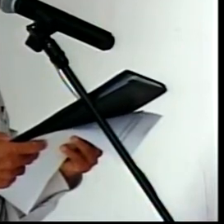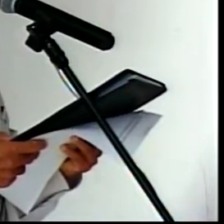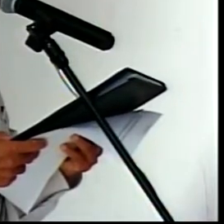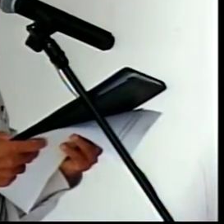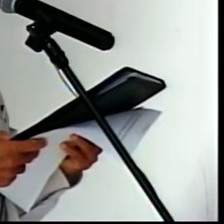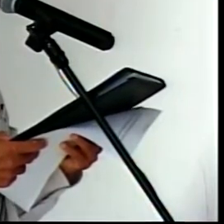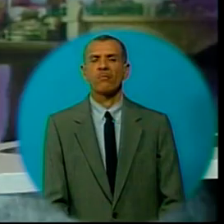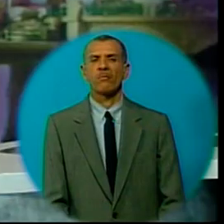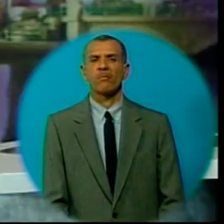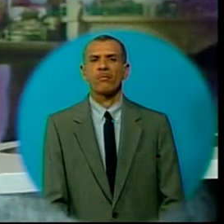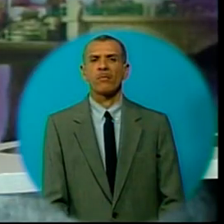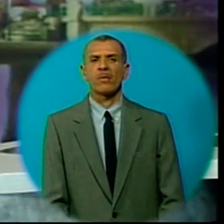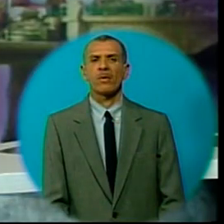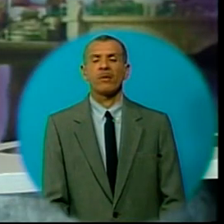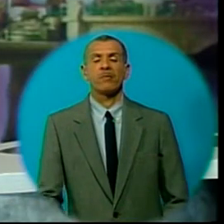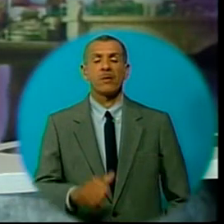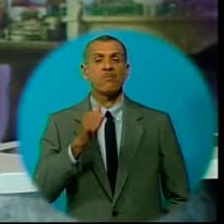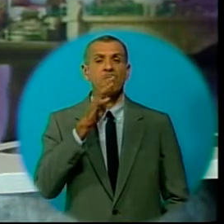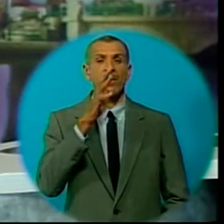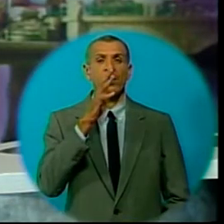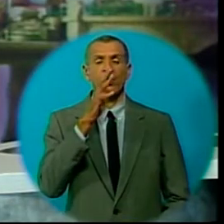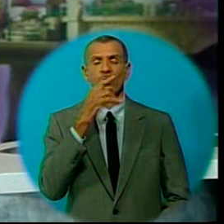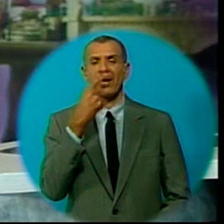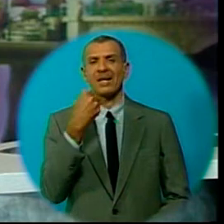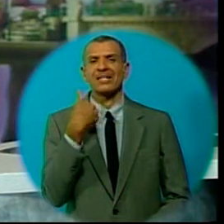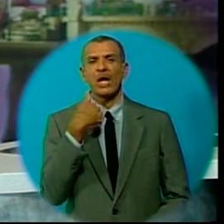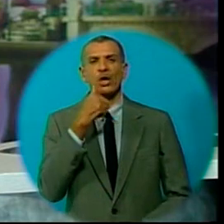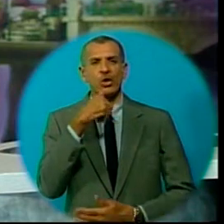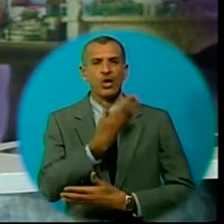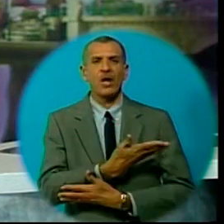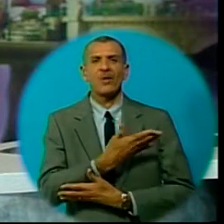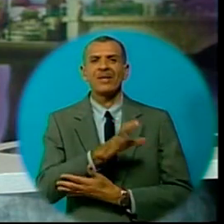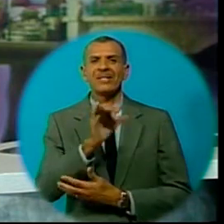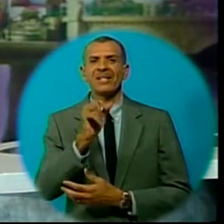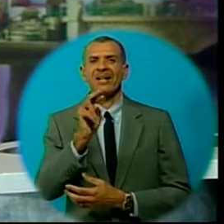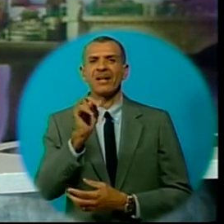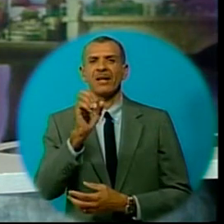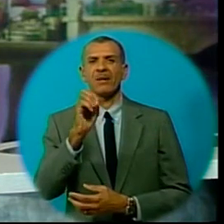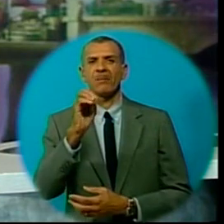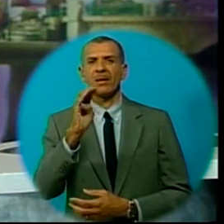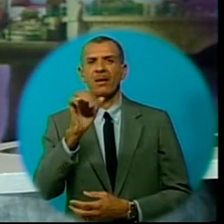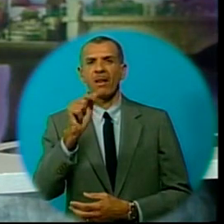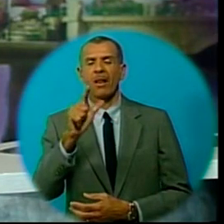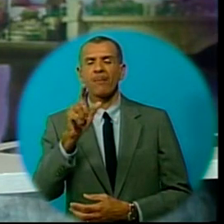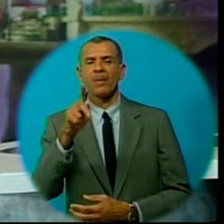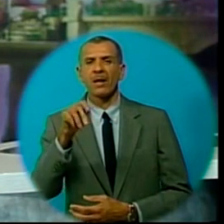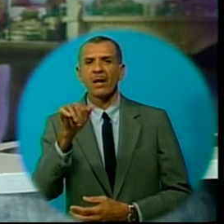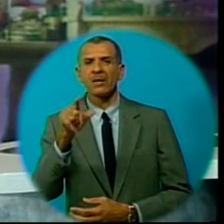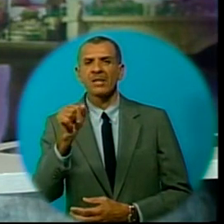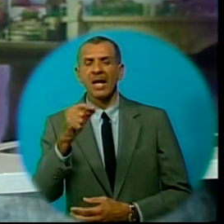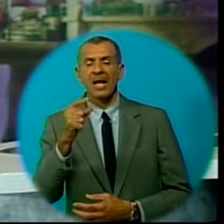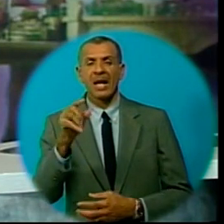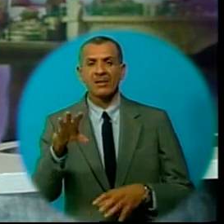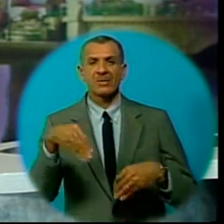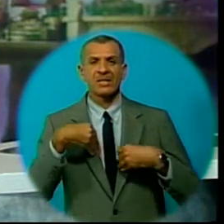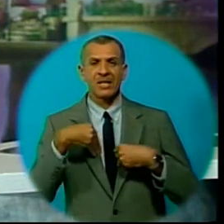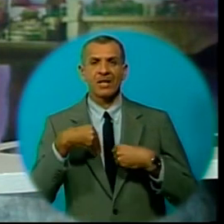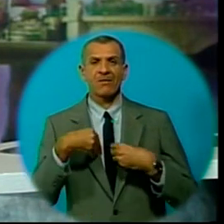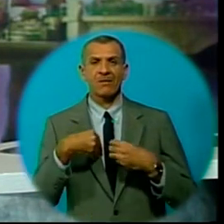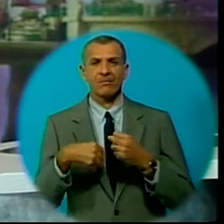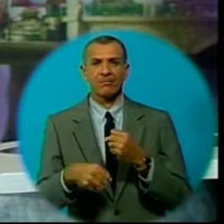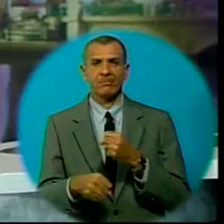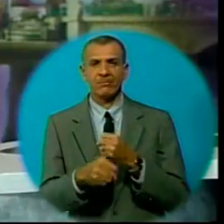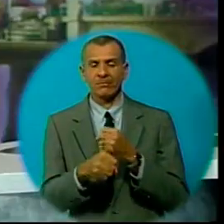irrelevant. The mother of a daughter who has cerebral palsy has received assistance from the Community Services for